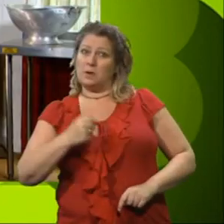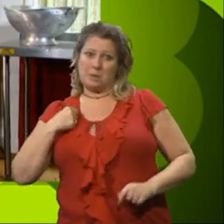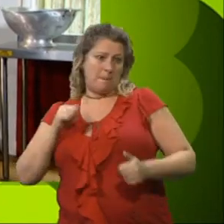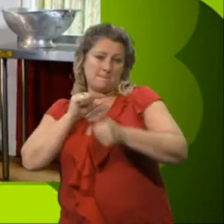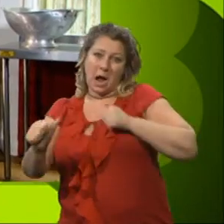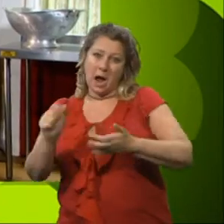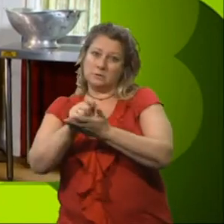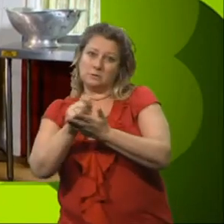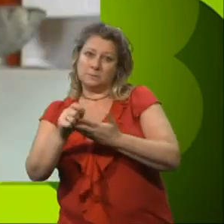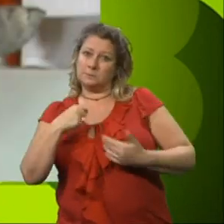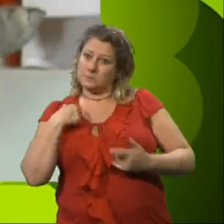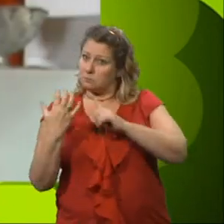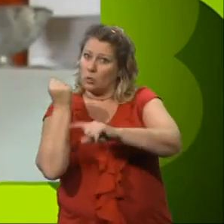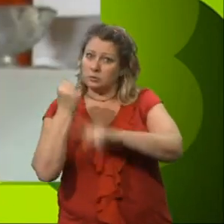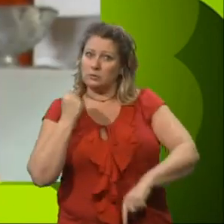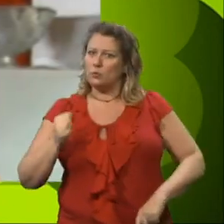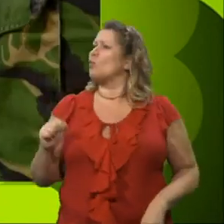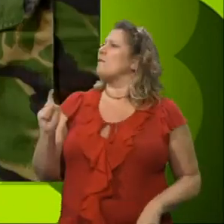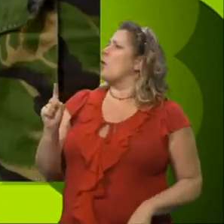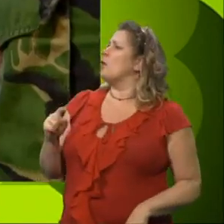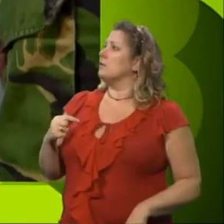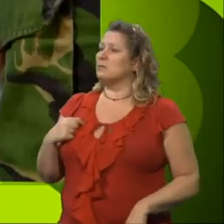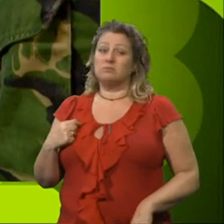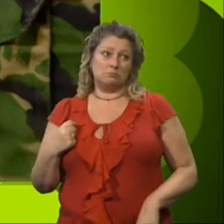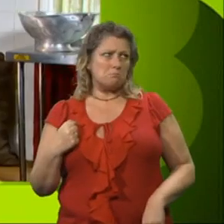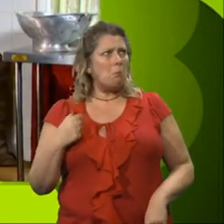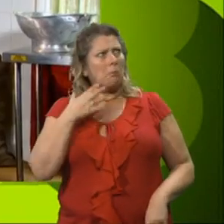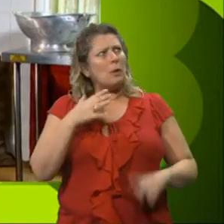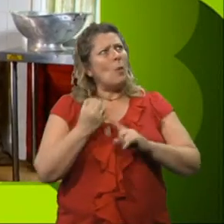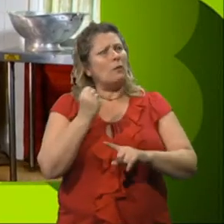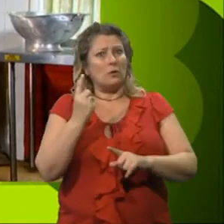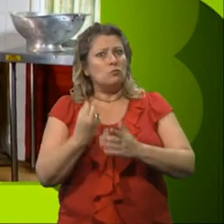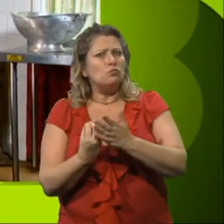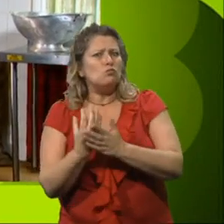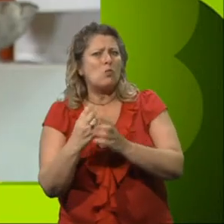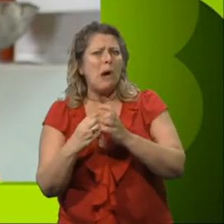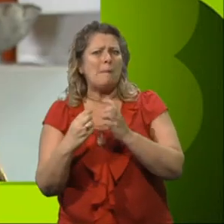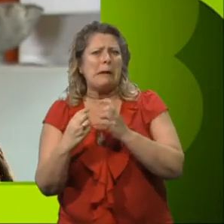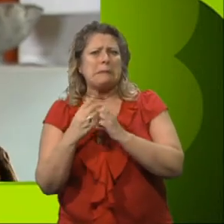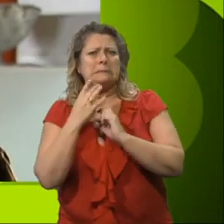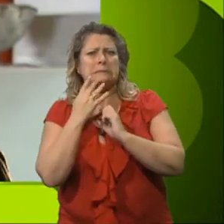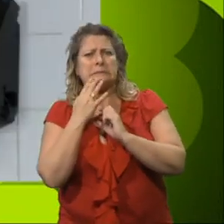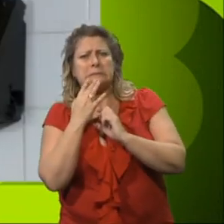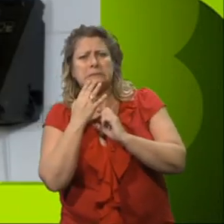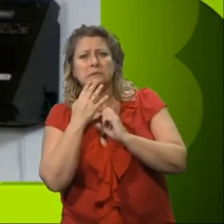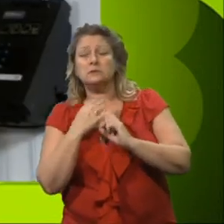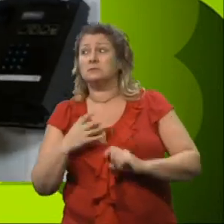journalist, you know. I've won prizes. Oh, what for? Growing cucumbers. It still counts. No. This should be